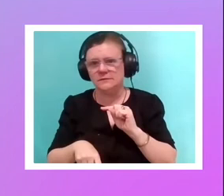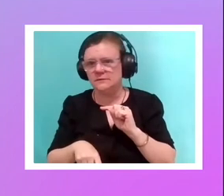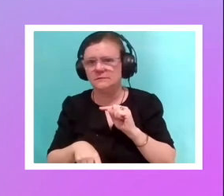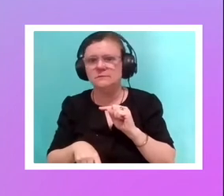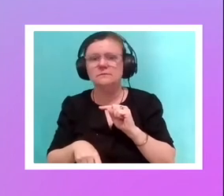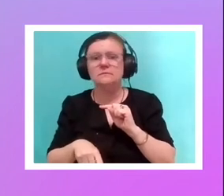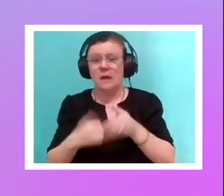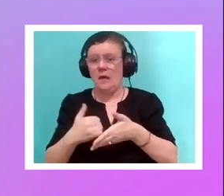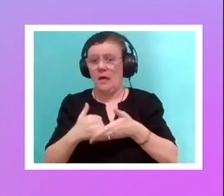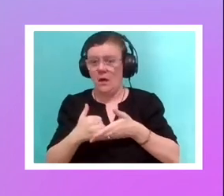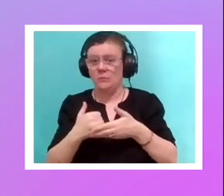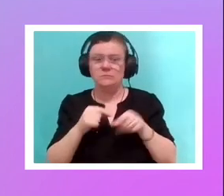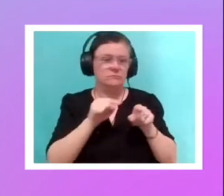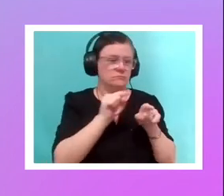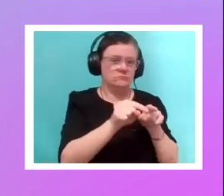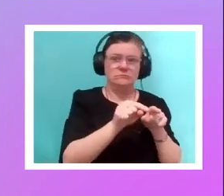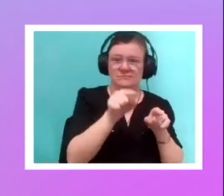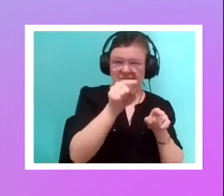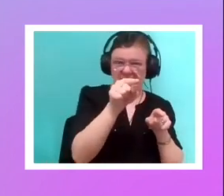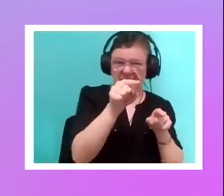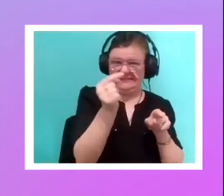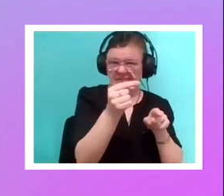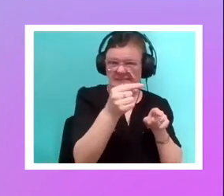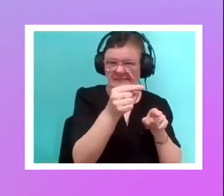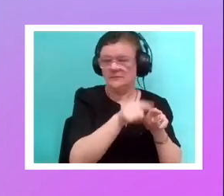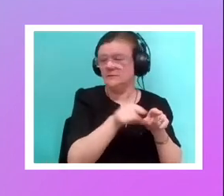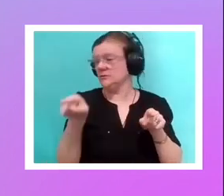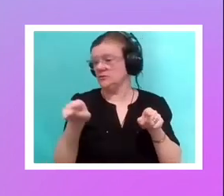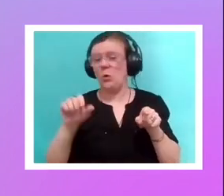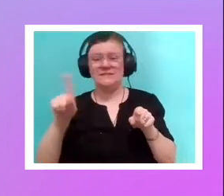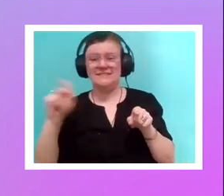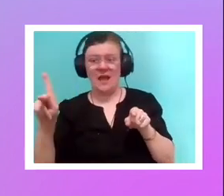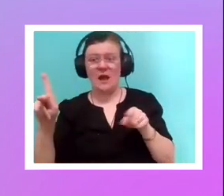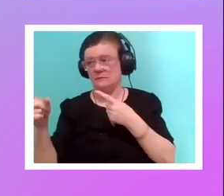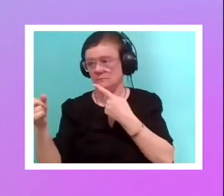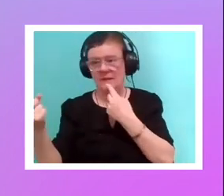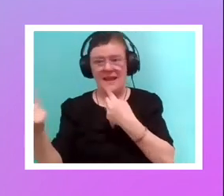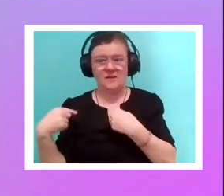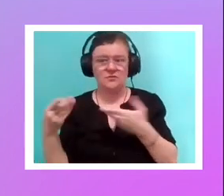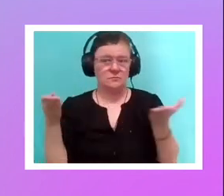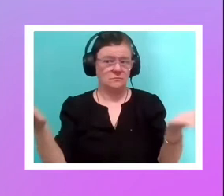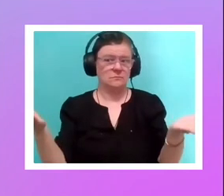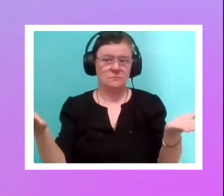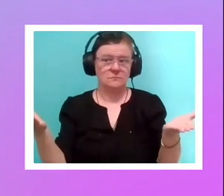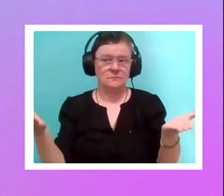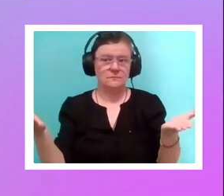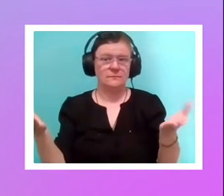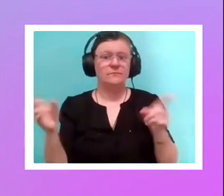So it helps for people to ask these questions in the community and they'll get answers quite quickly. But also they get a